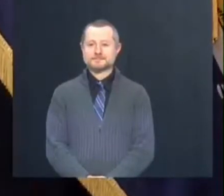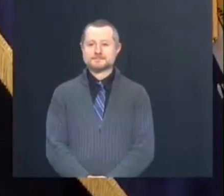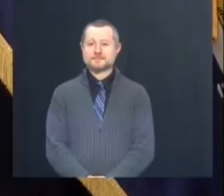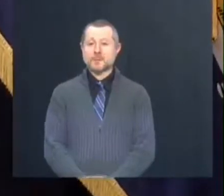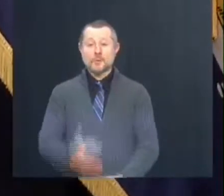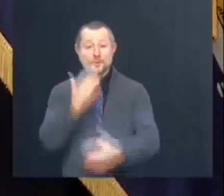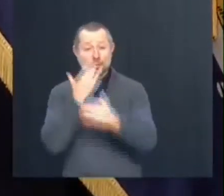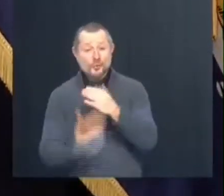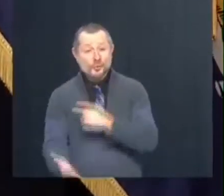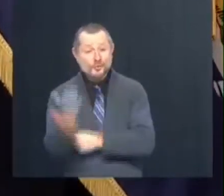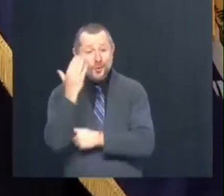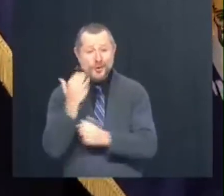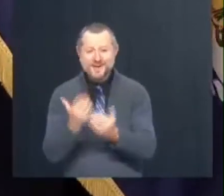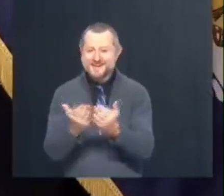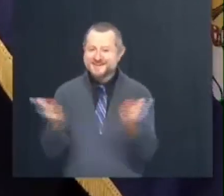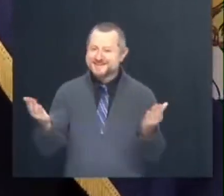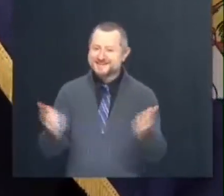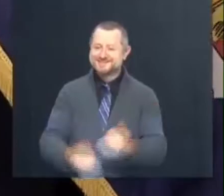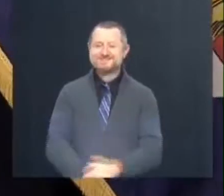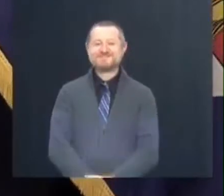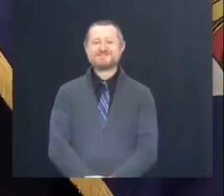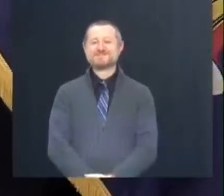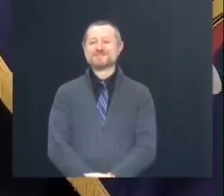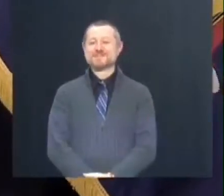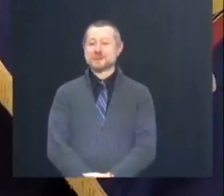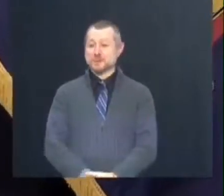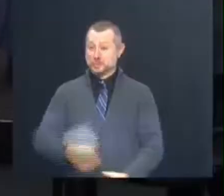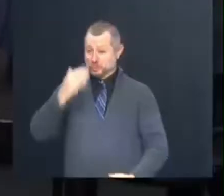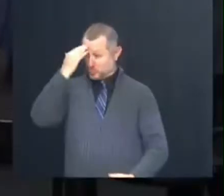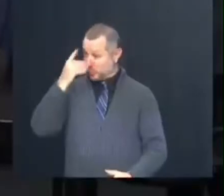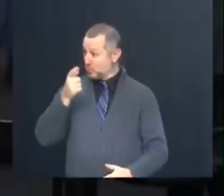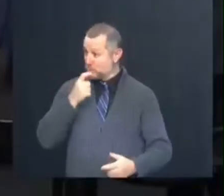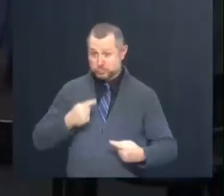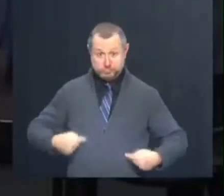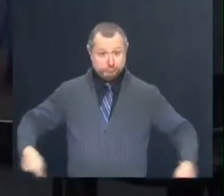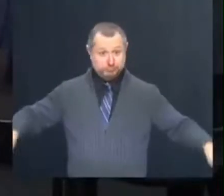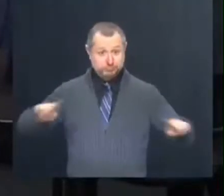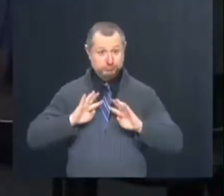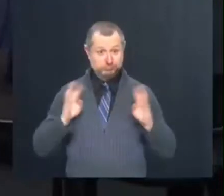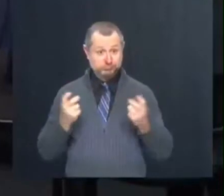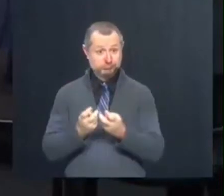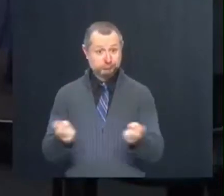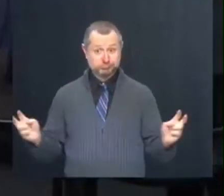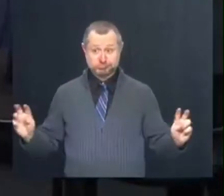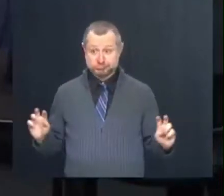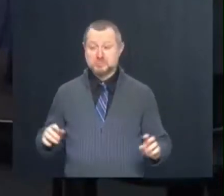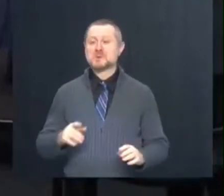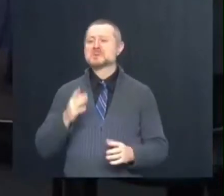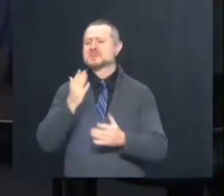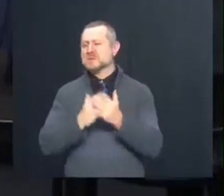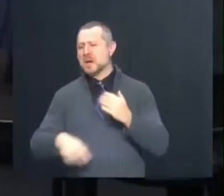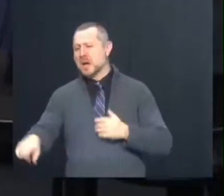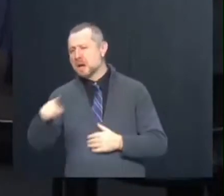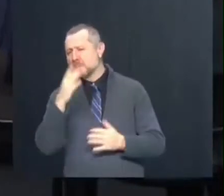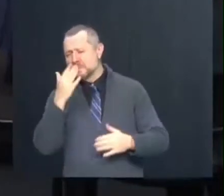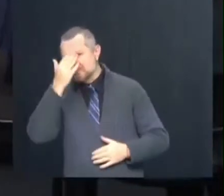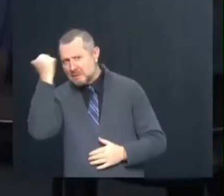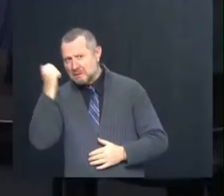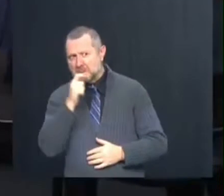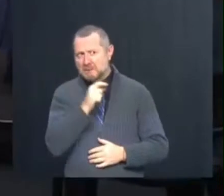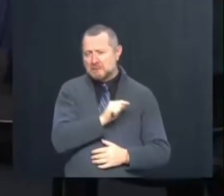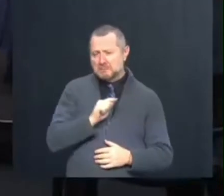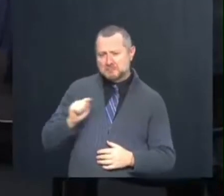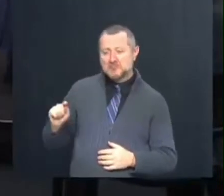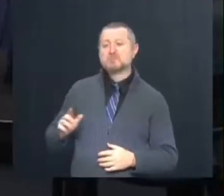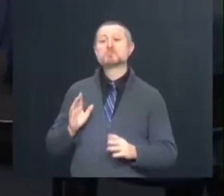Good morning. Make sure you know everyone who's here. Some of you are forgetful. From my